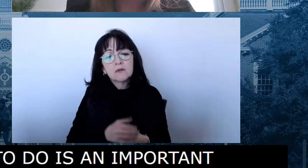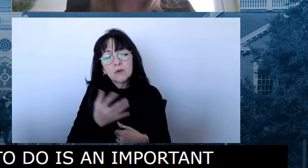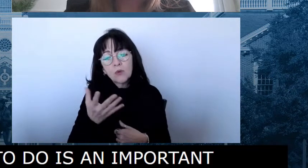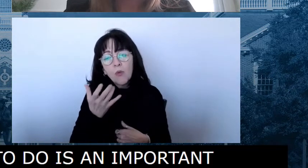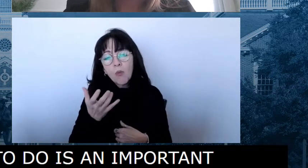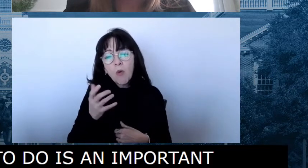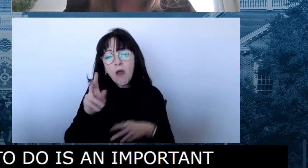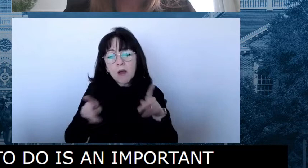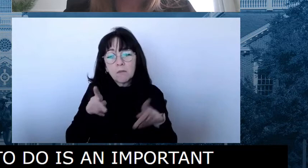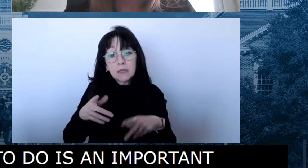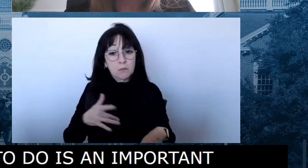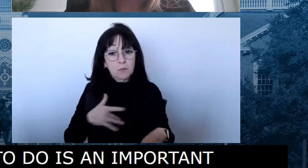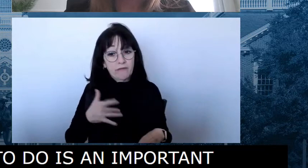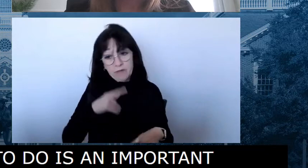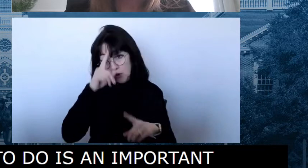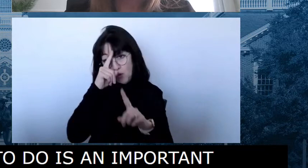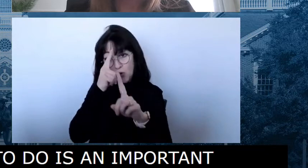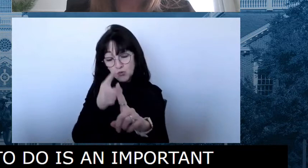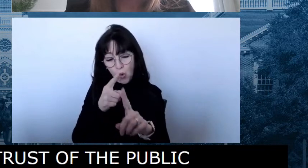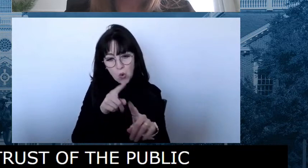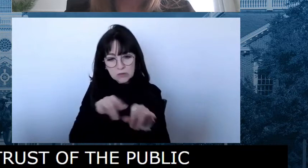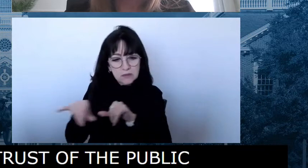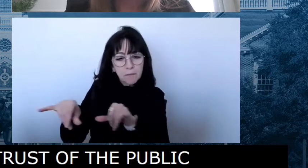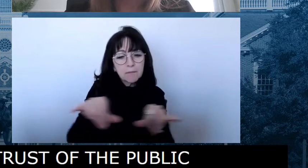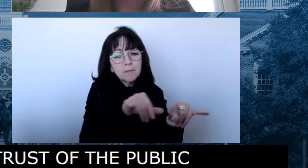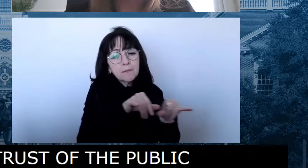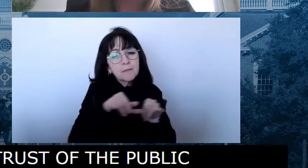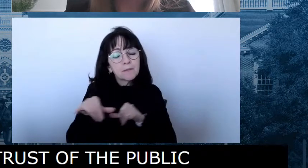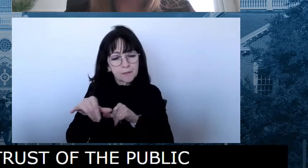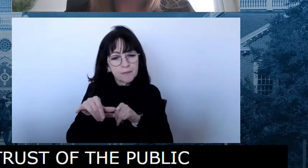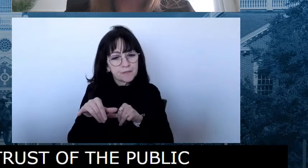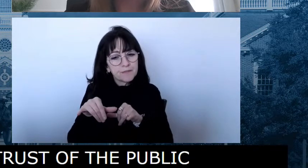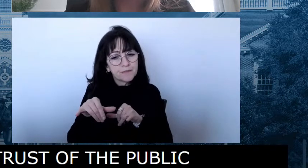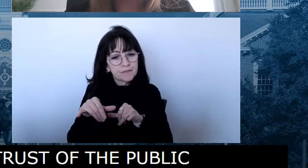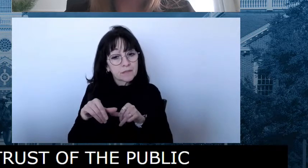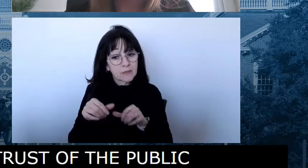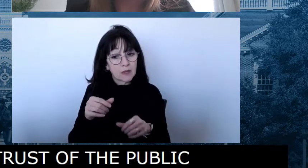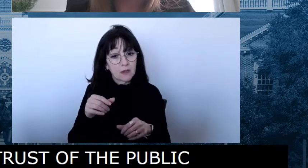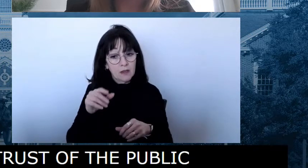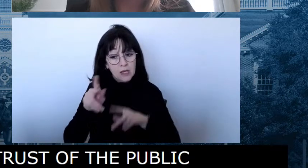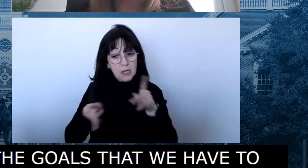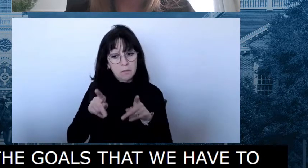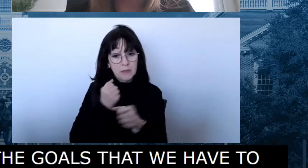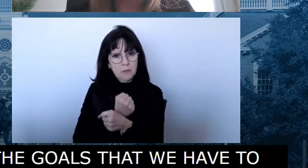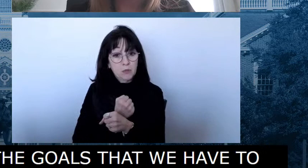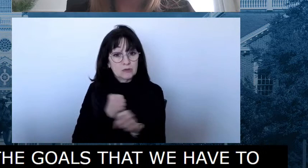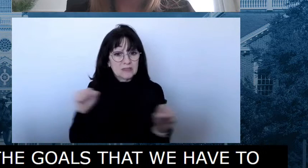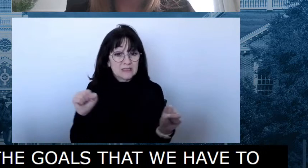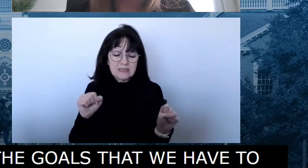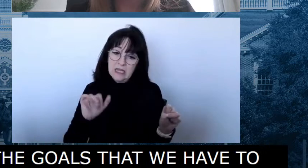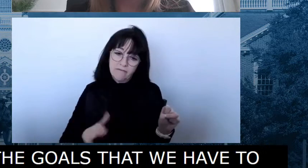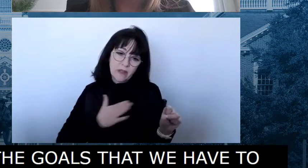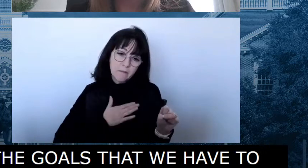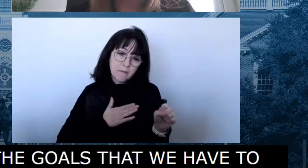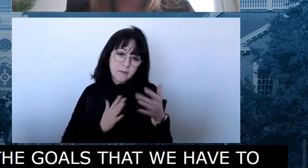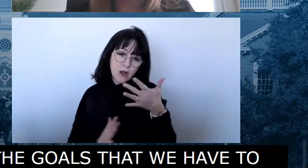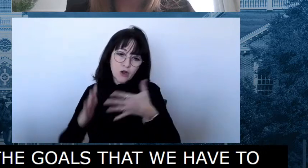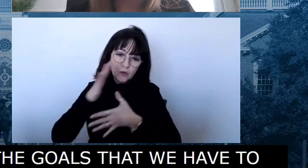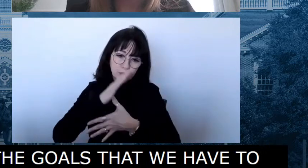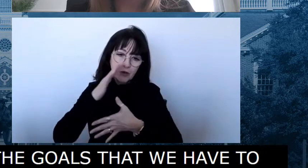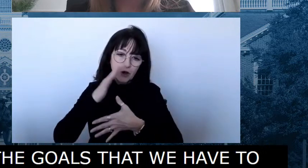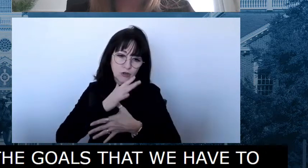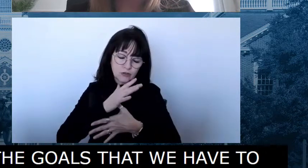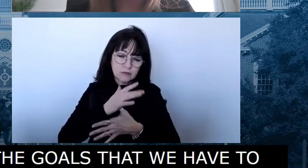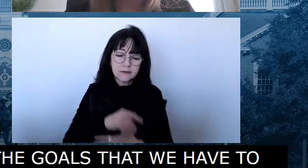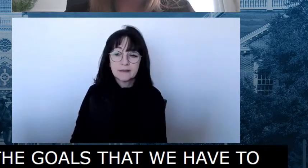people safe. So no, I think that's a factor. The political